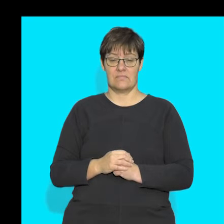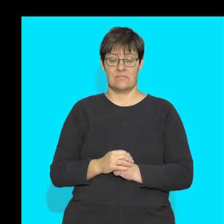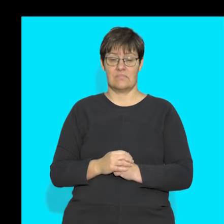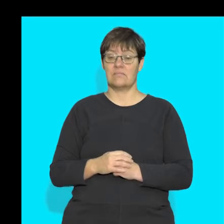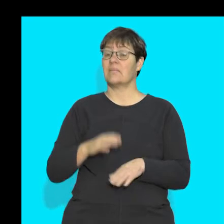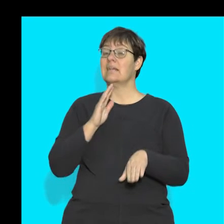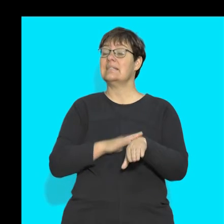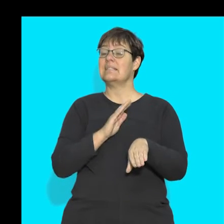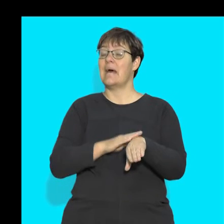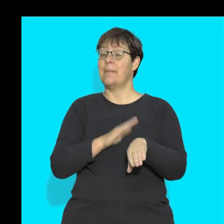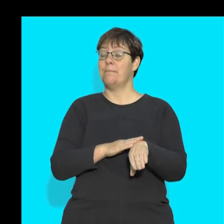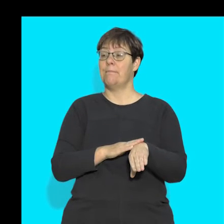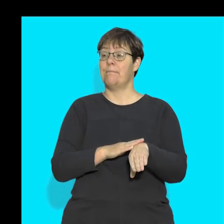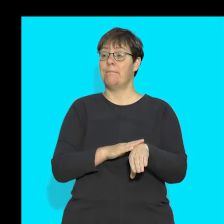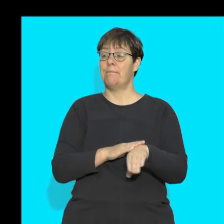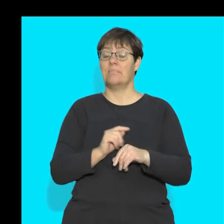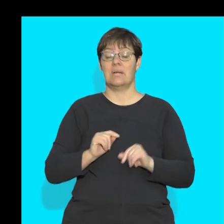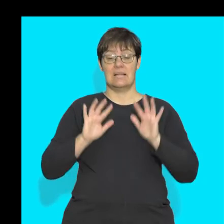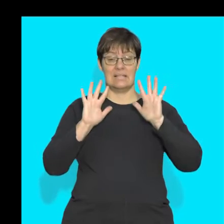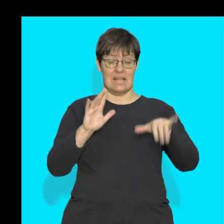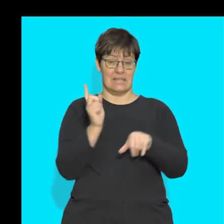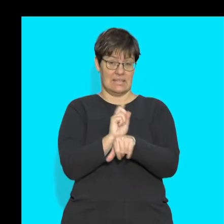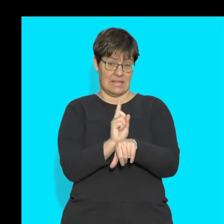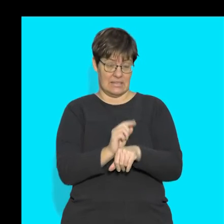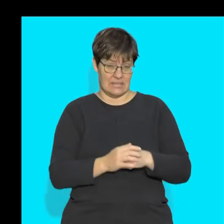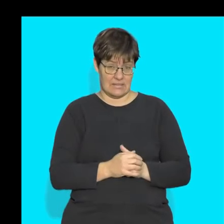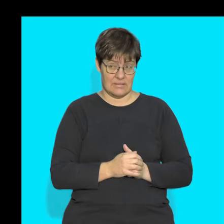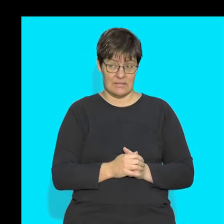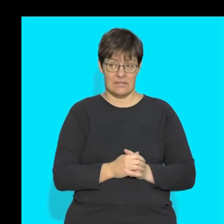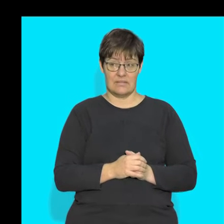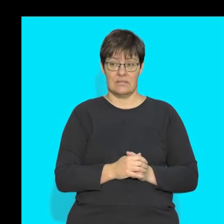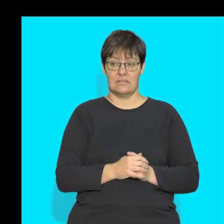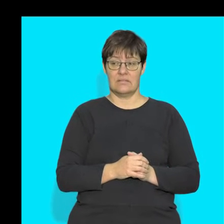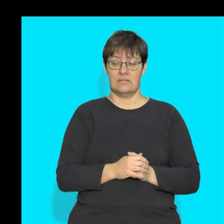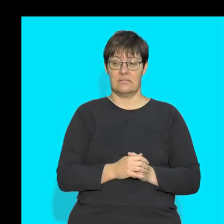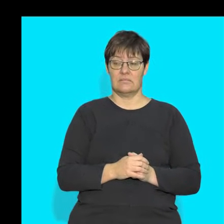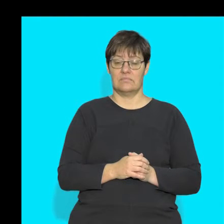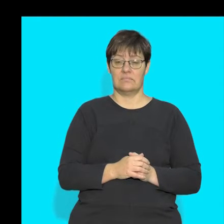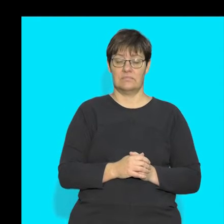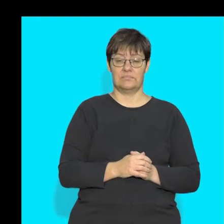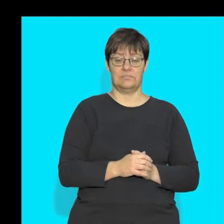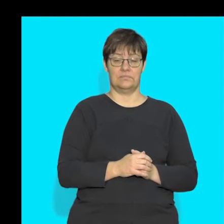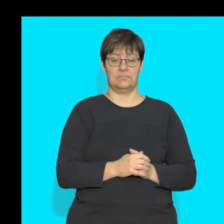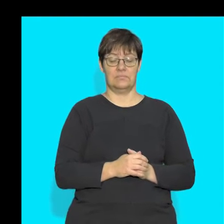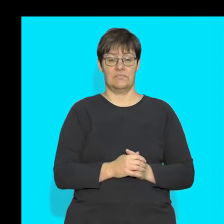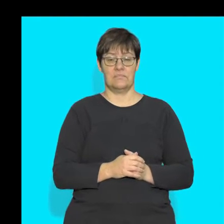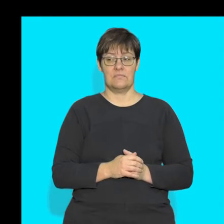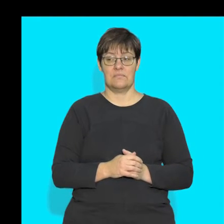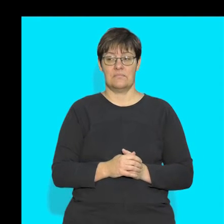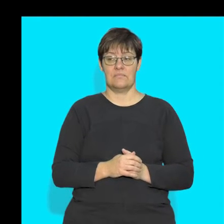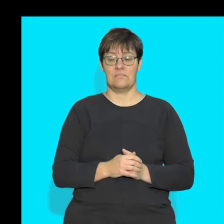The time is 10 seconds. That's changing time.